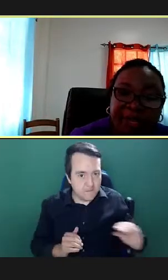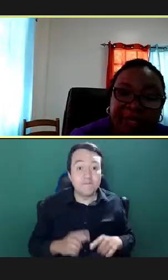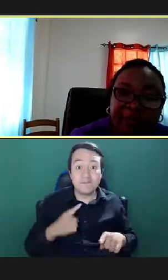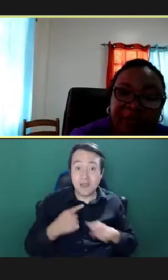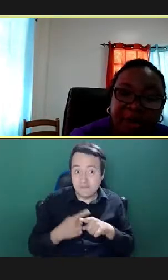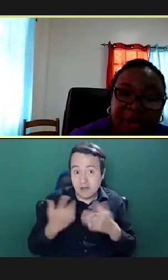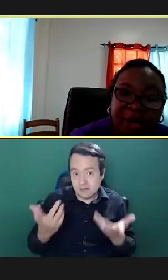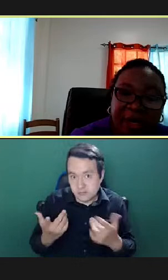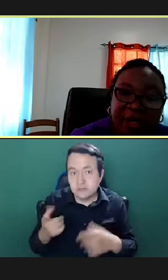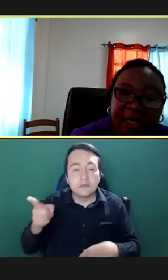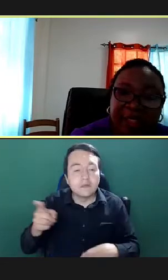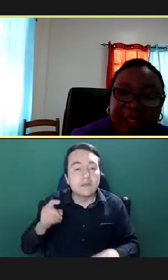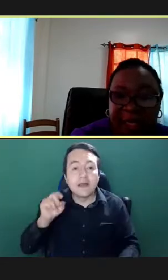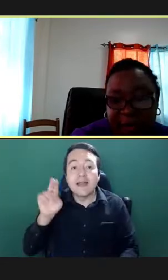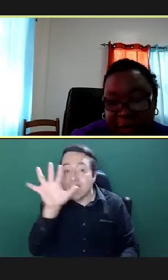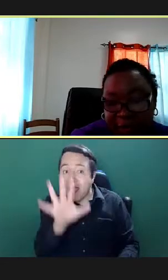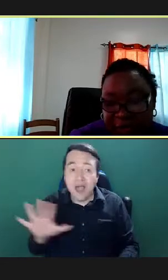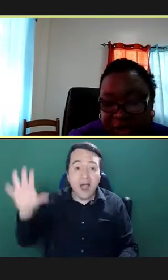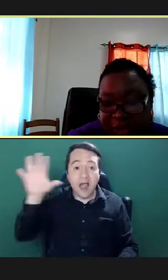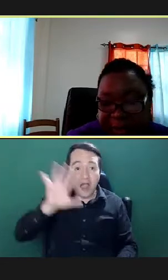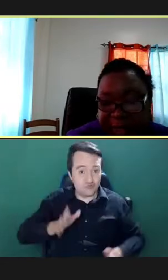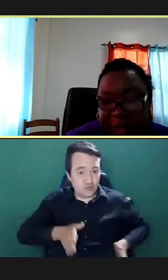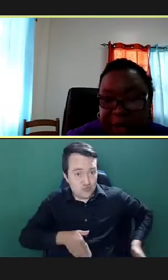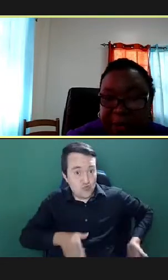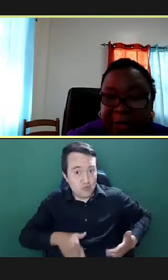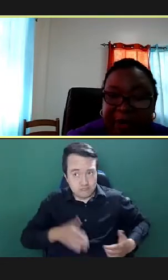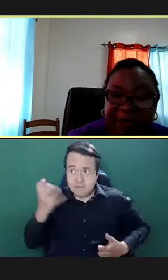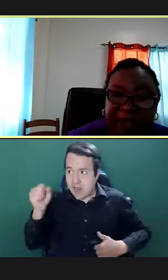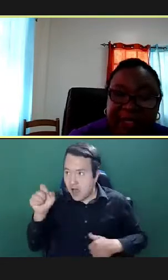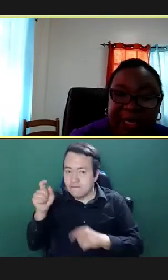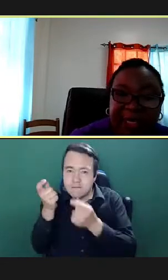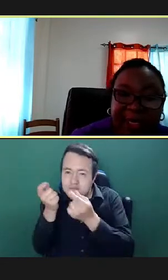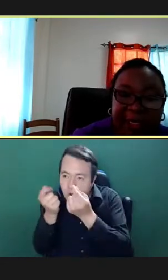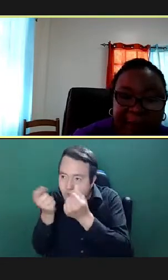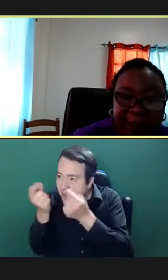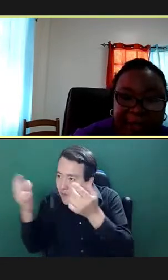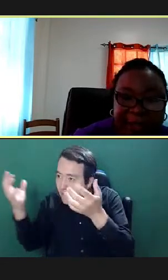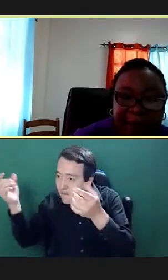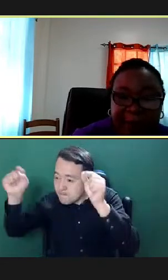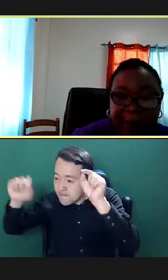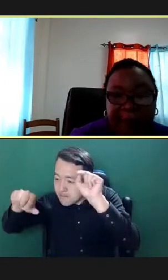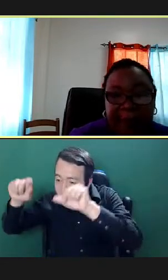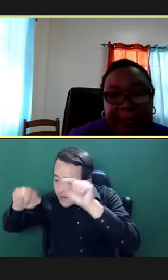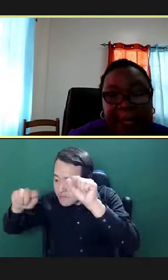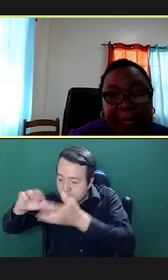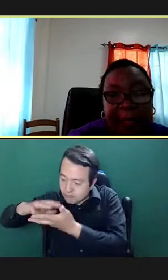more preventative work instead of just paying out benefits and claims.